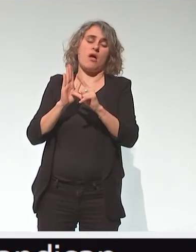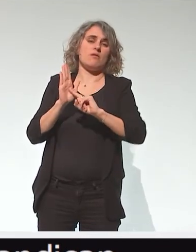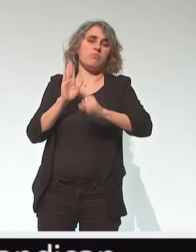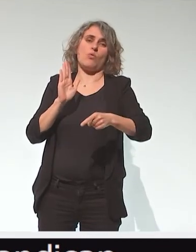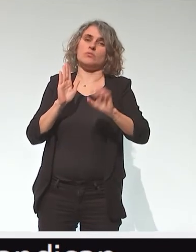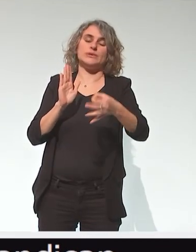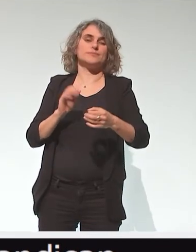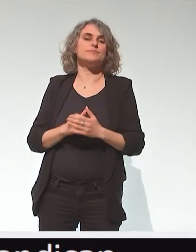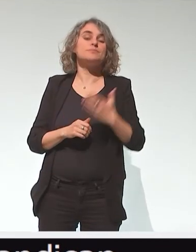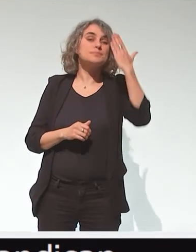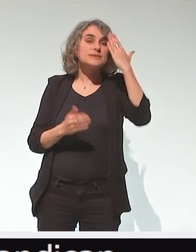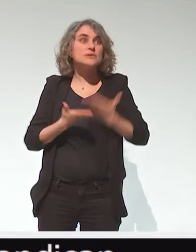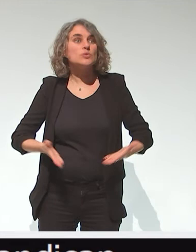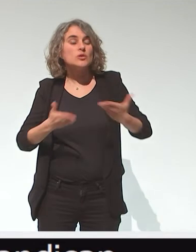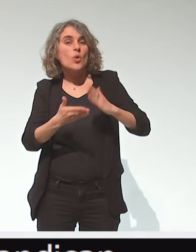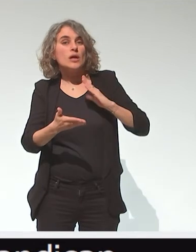workplace,